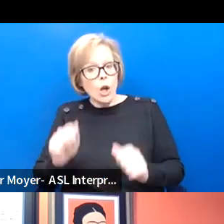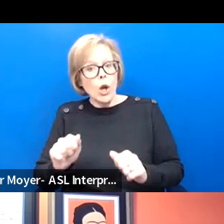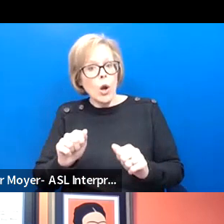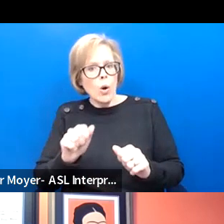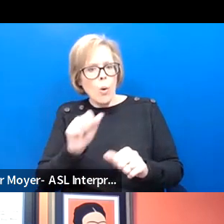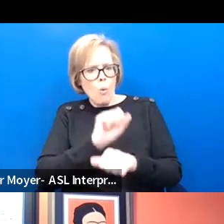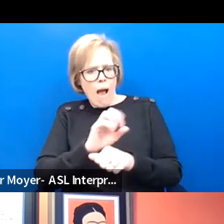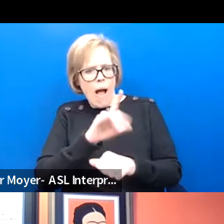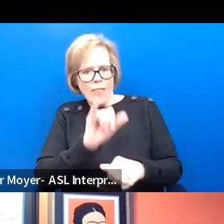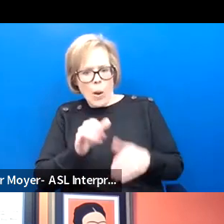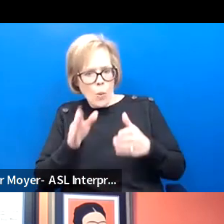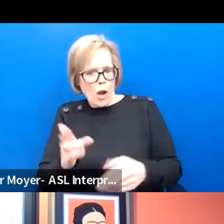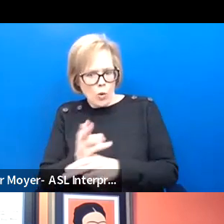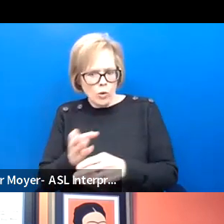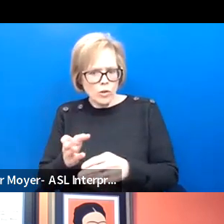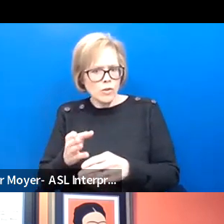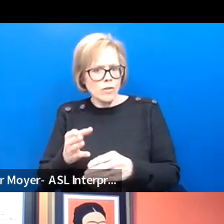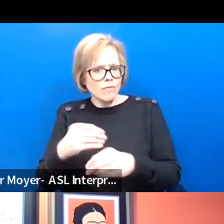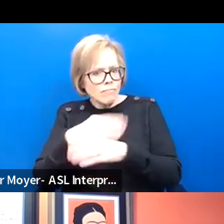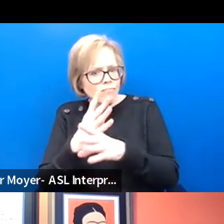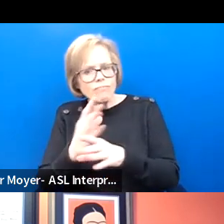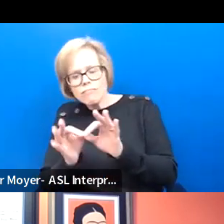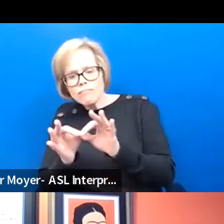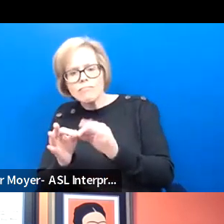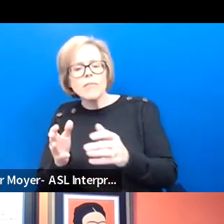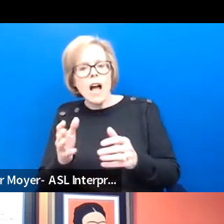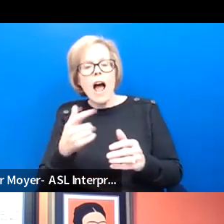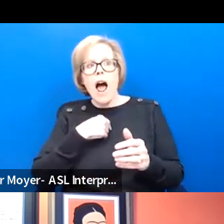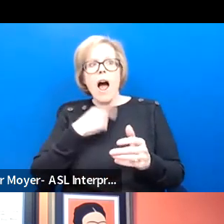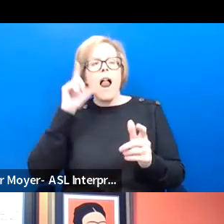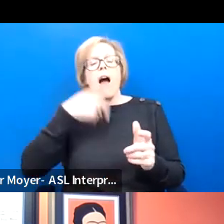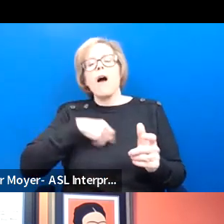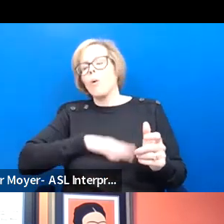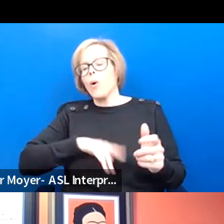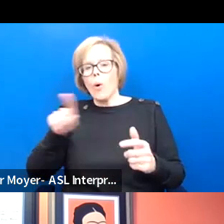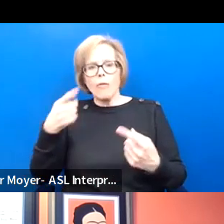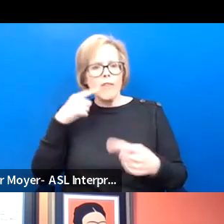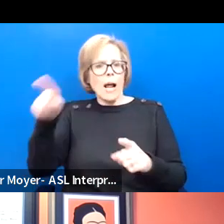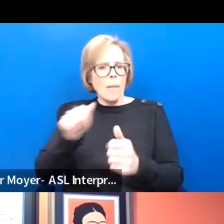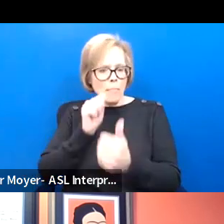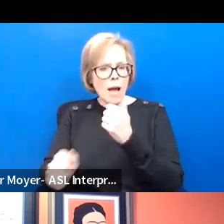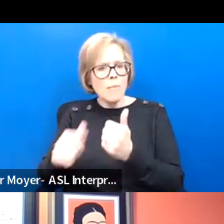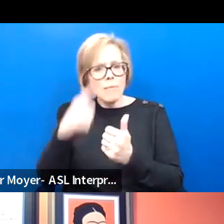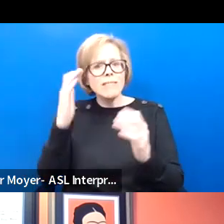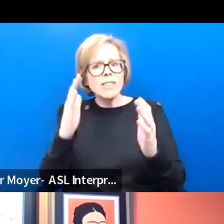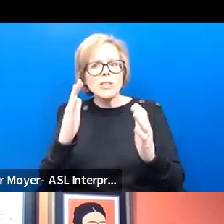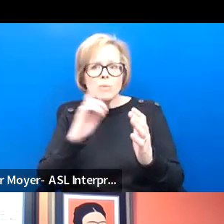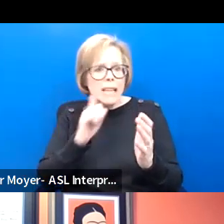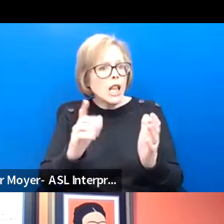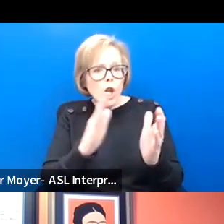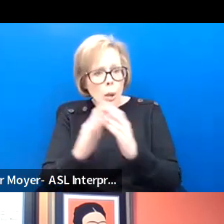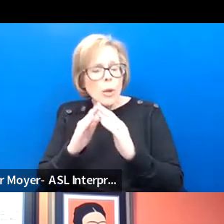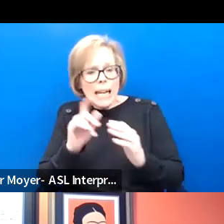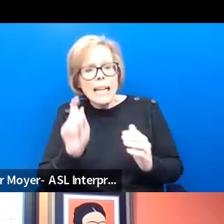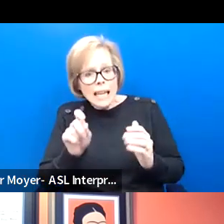out that way. But I was so thankful when the test results came back and he passed, because honestly, the community needs it. The community needs